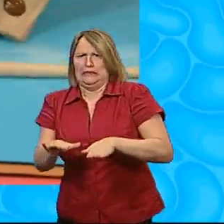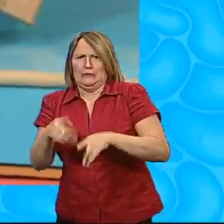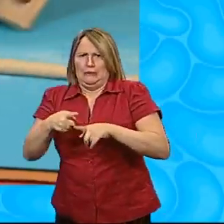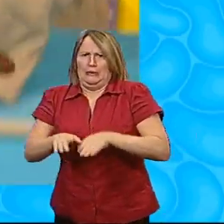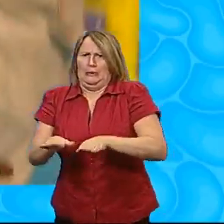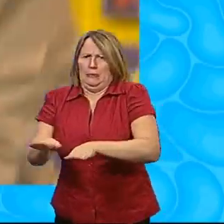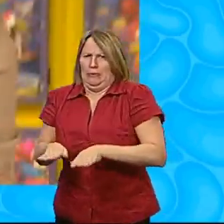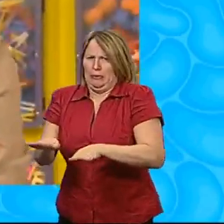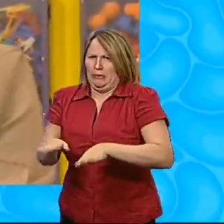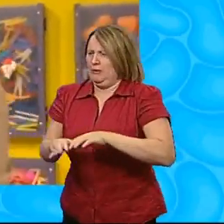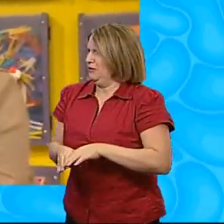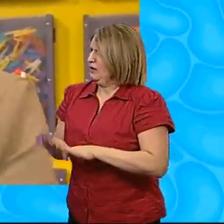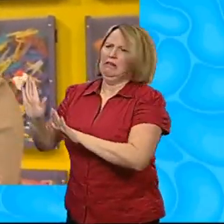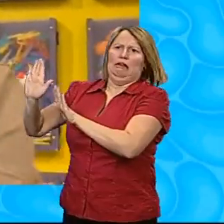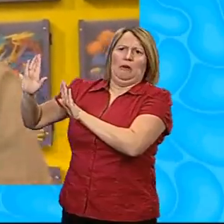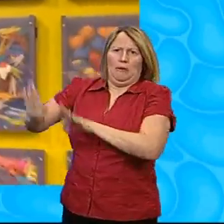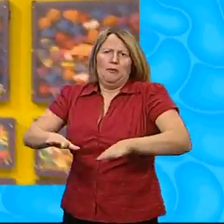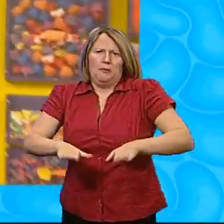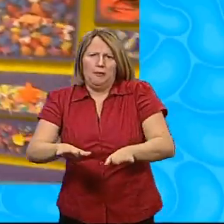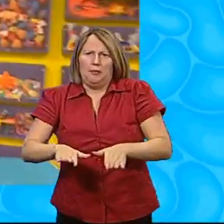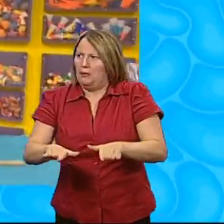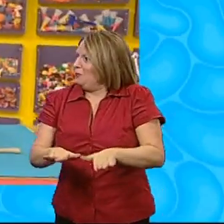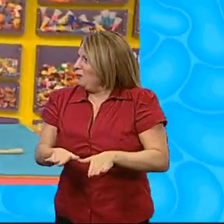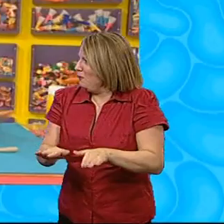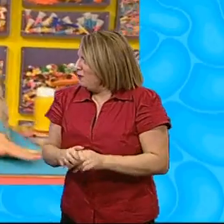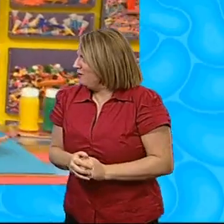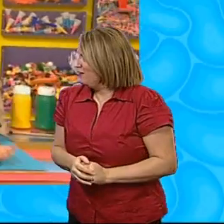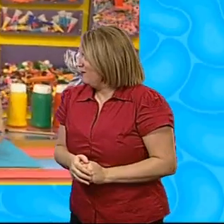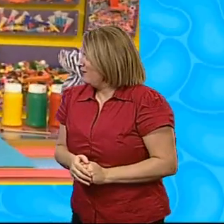I can. Don't put me off, I'm on a roll.